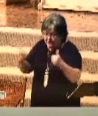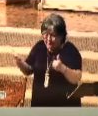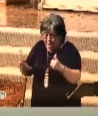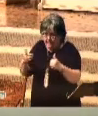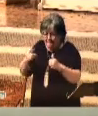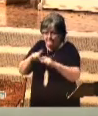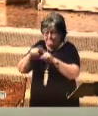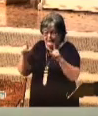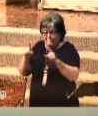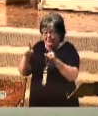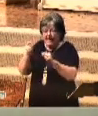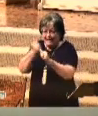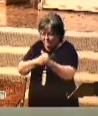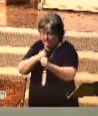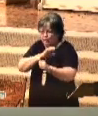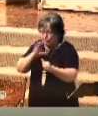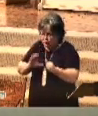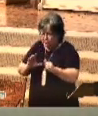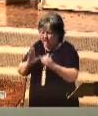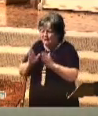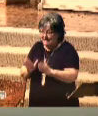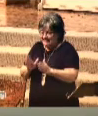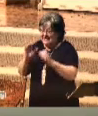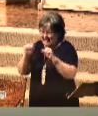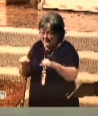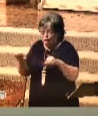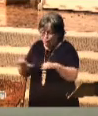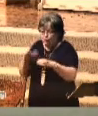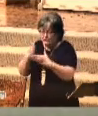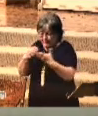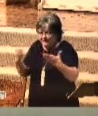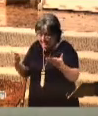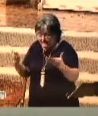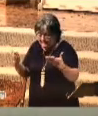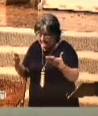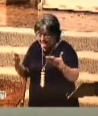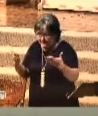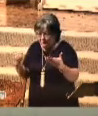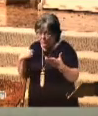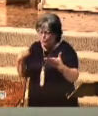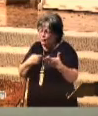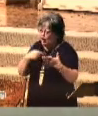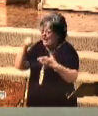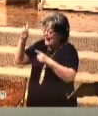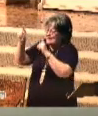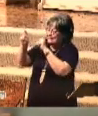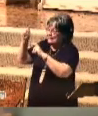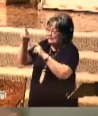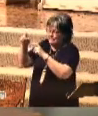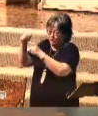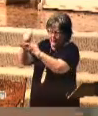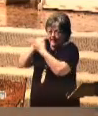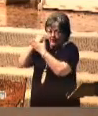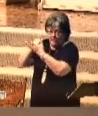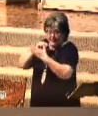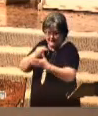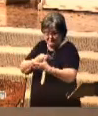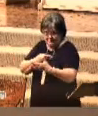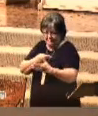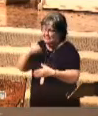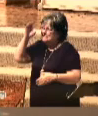And so it's the something that we're seeking God for today. We're asking Him to help us to seek